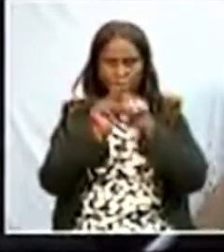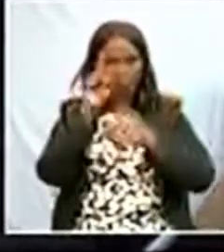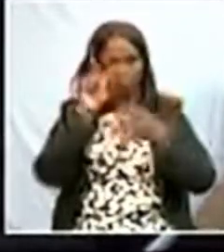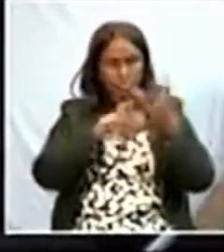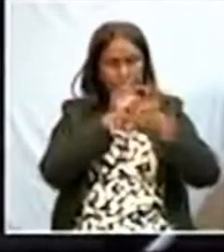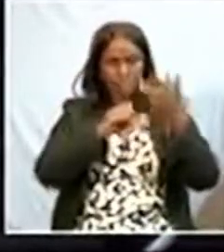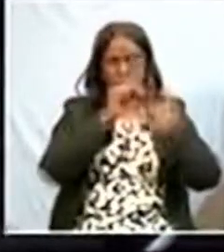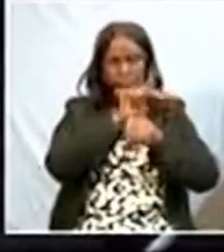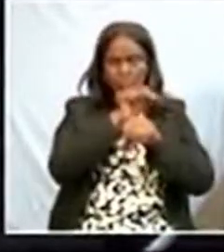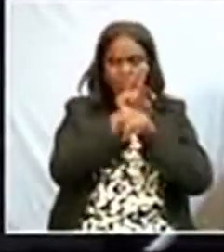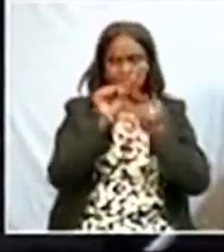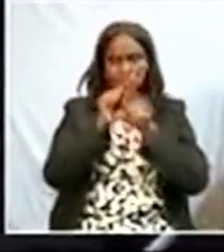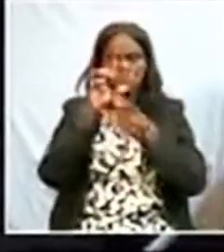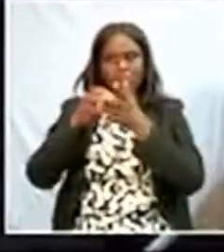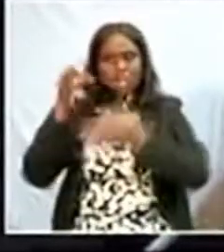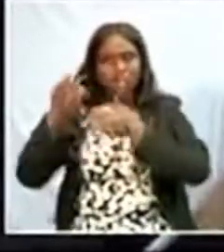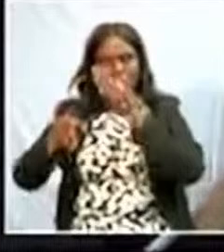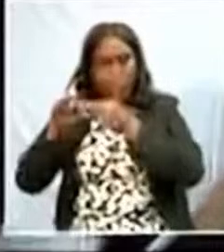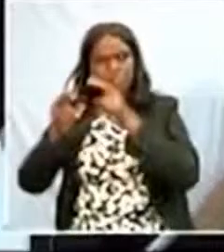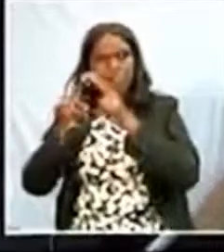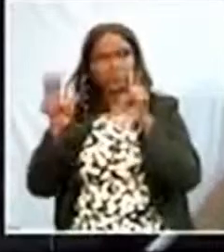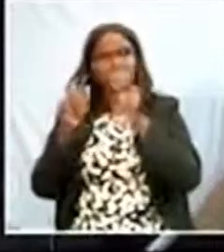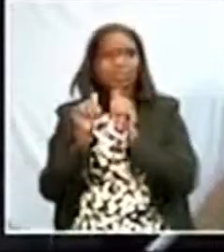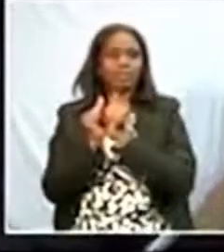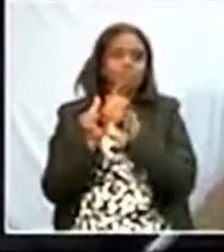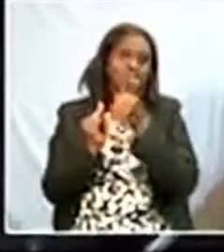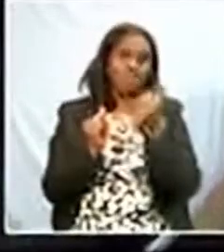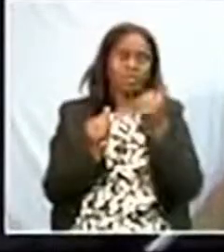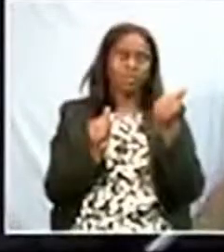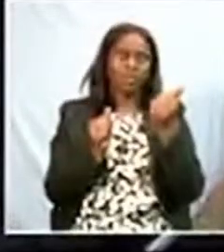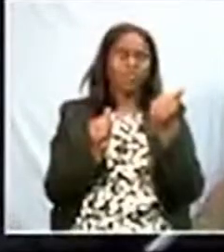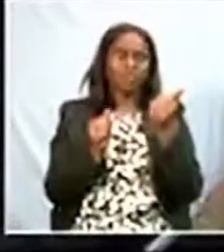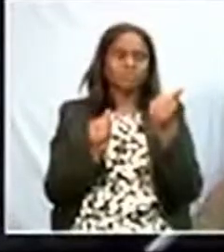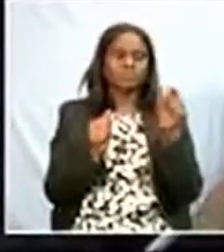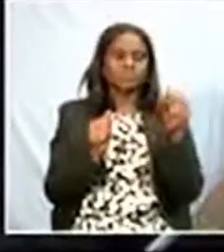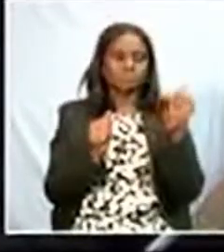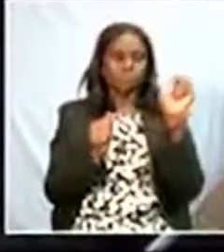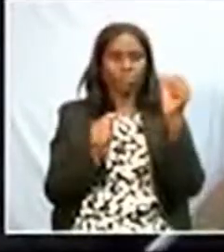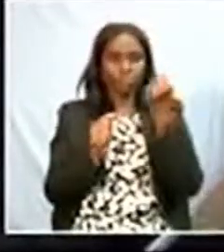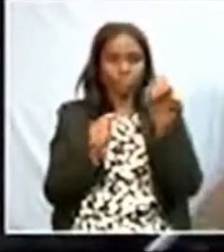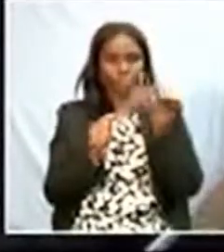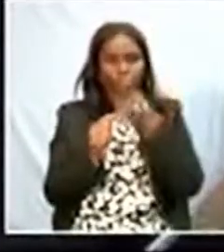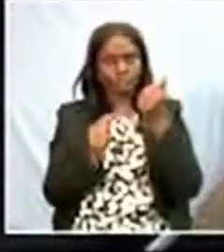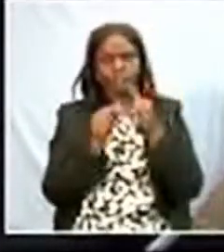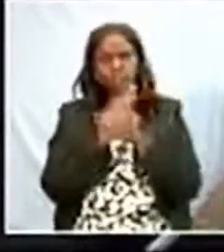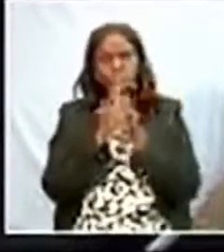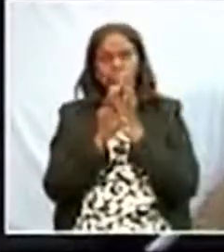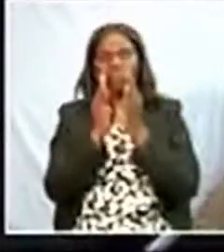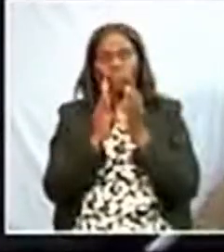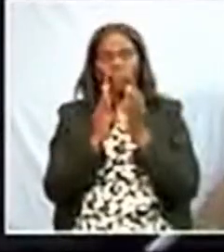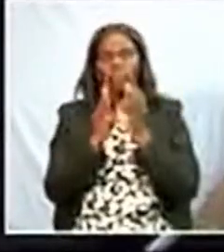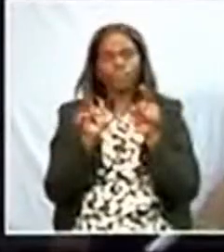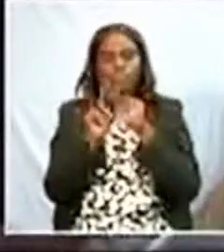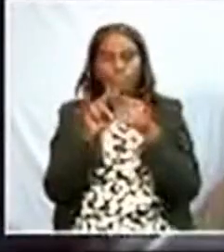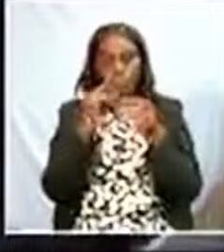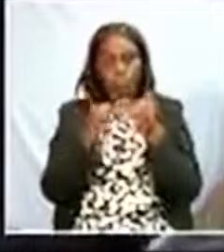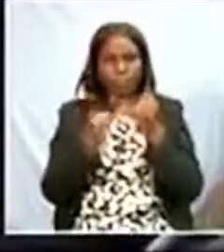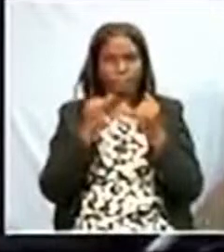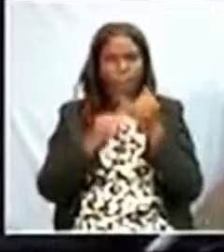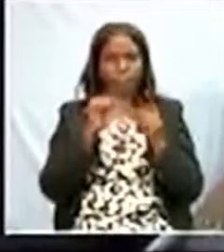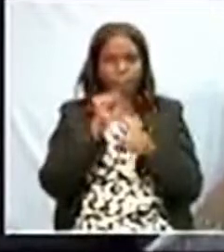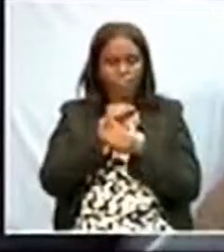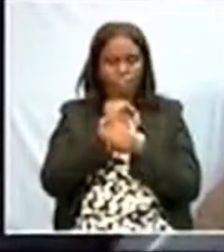terminated, matters in court and so on. Then they got another contractor to finish the job,